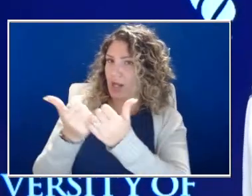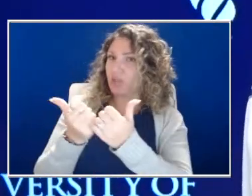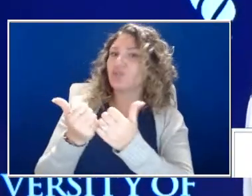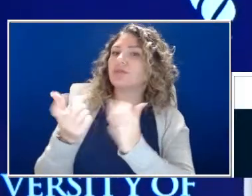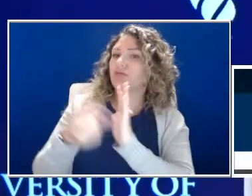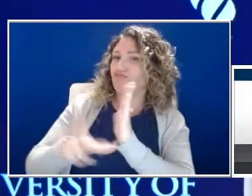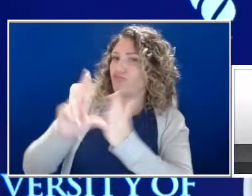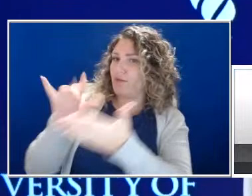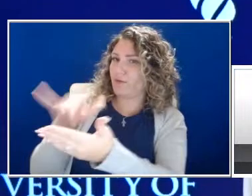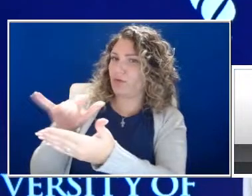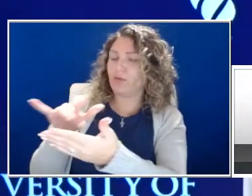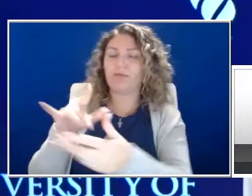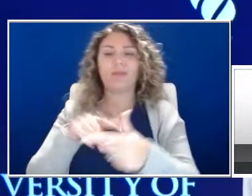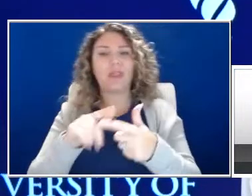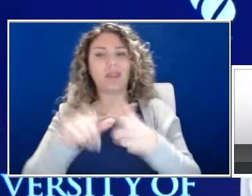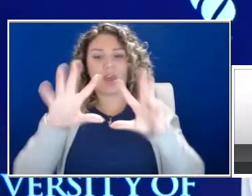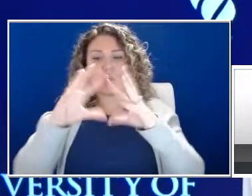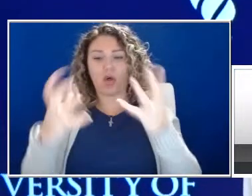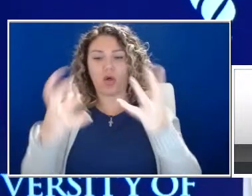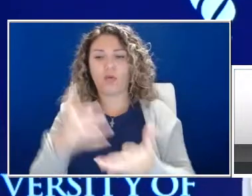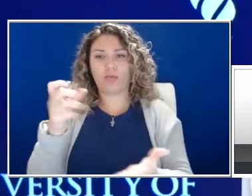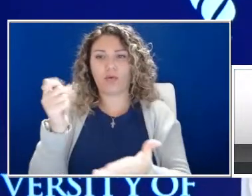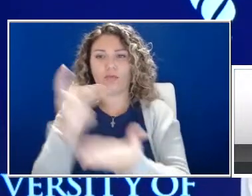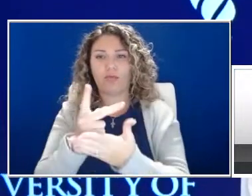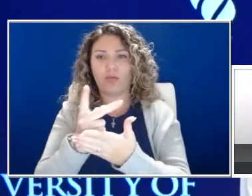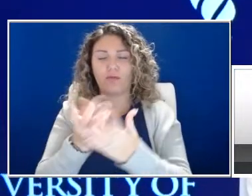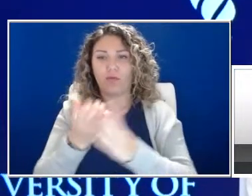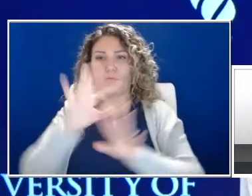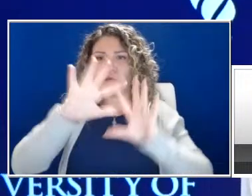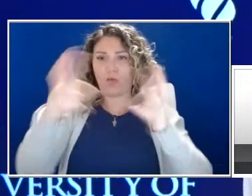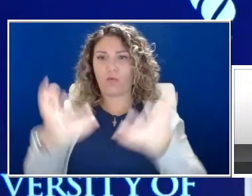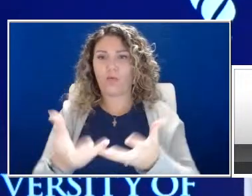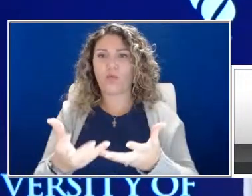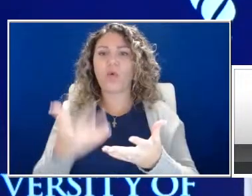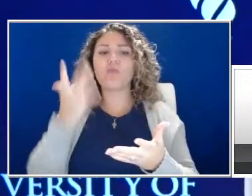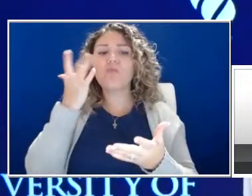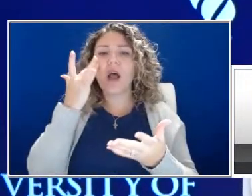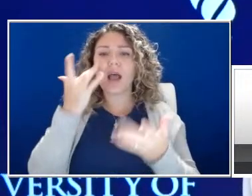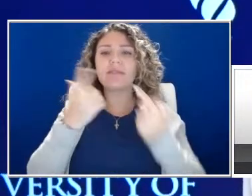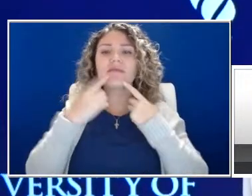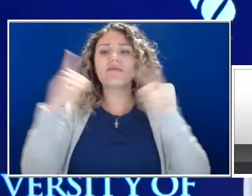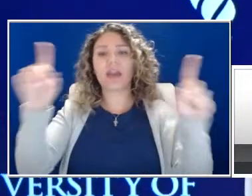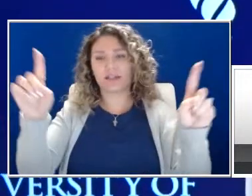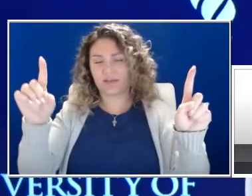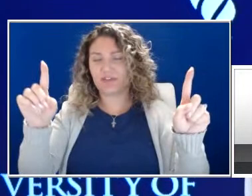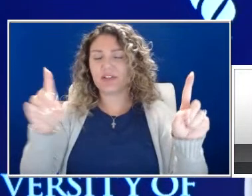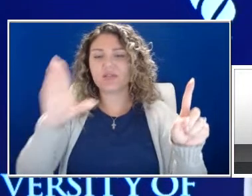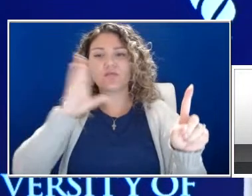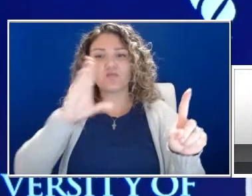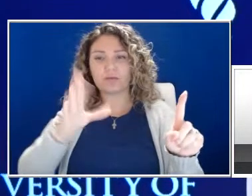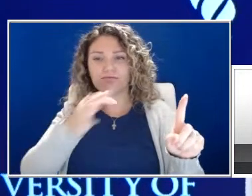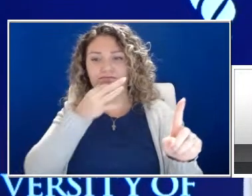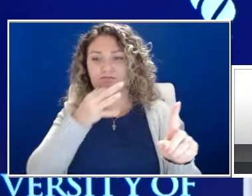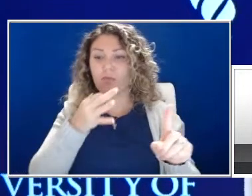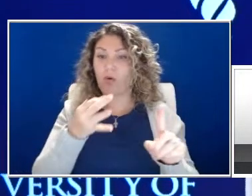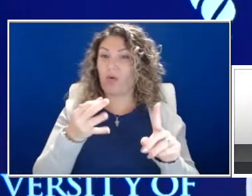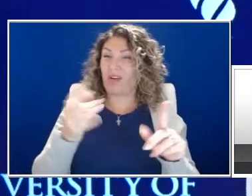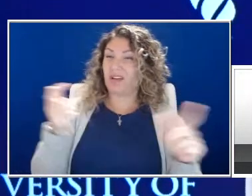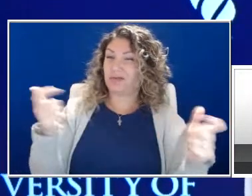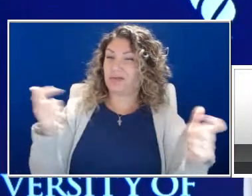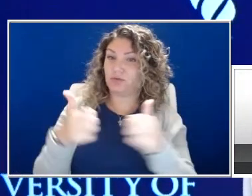it'll have global approval throughout the world because of the effectiveness. You know, one of the major challenges we have is that there's